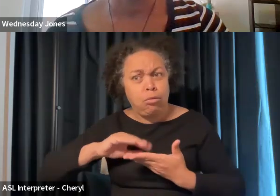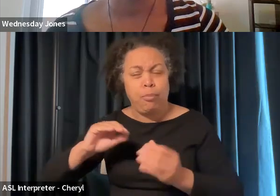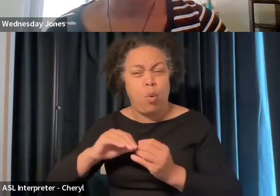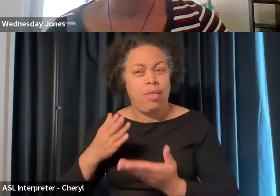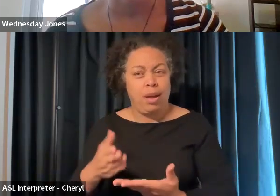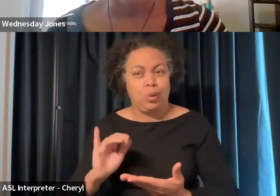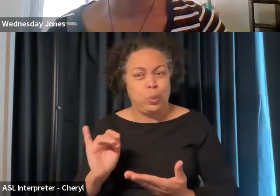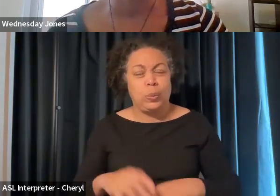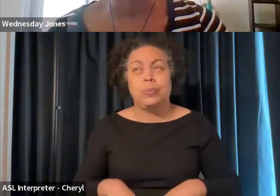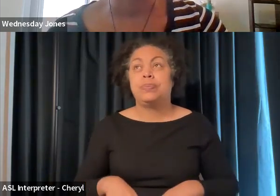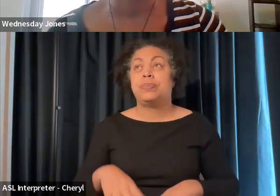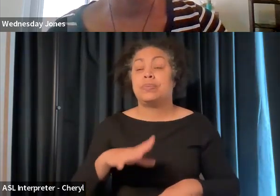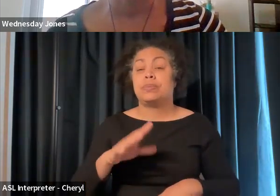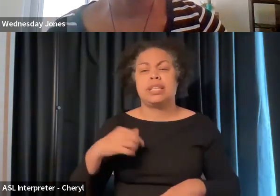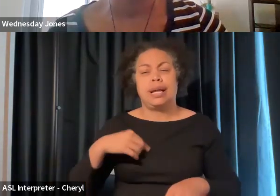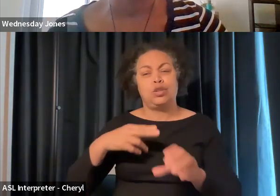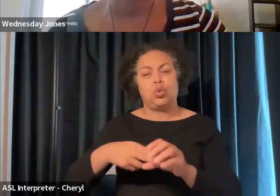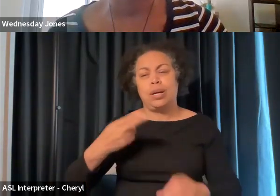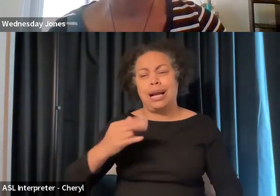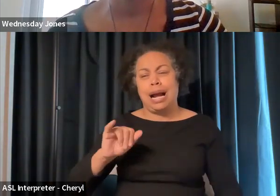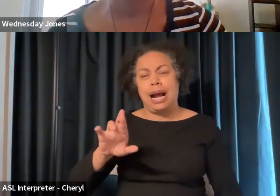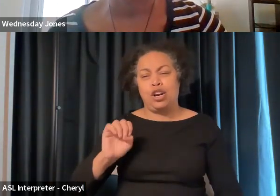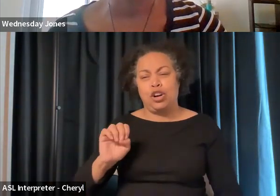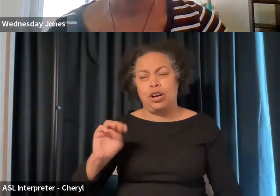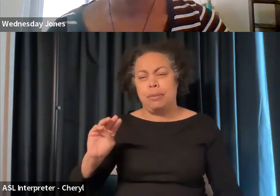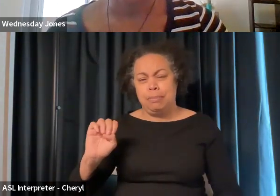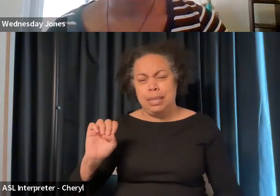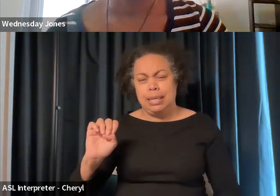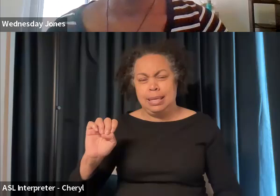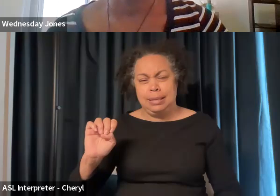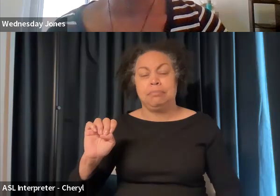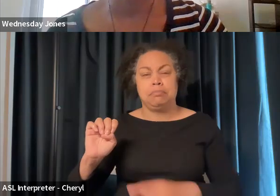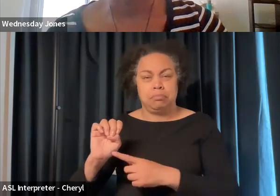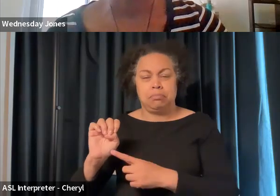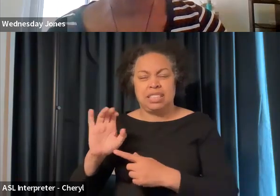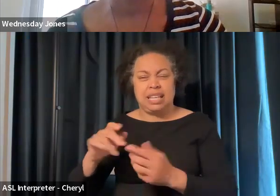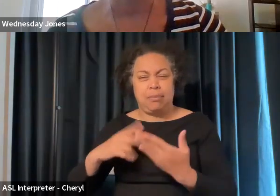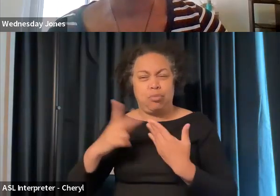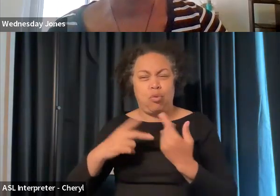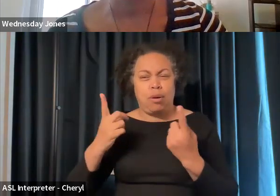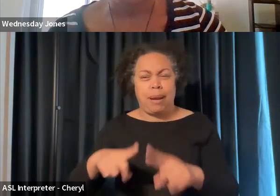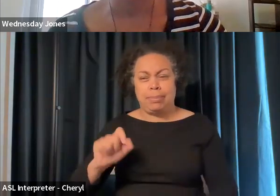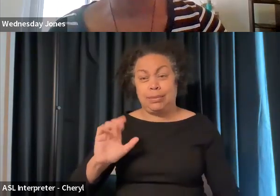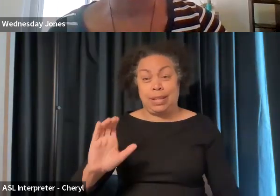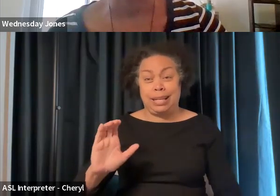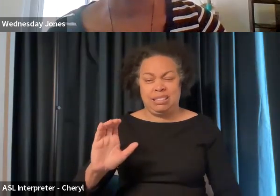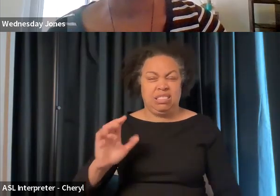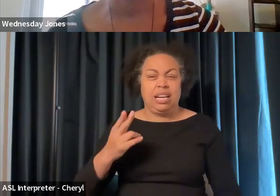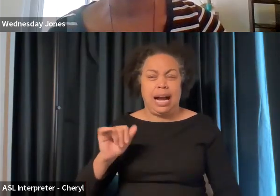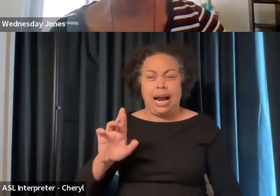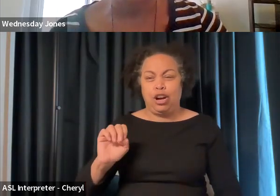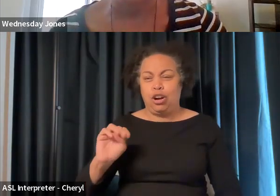I did Hire Me SC, which was a campaign that was done in South Carolina about